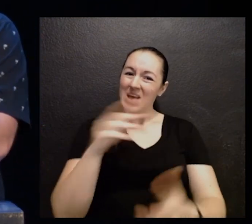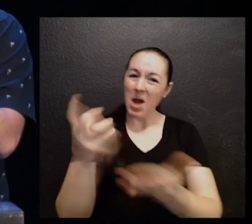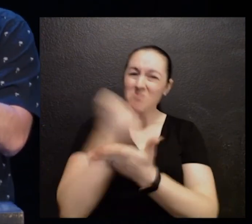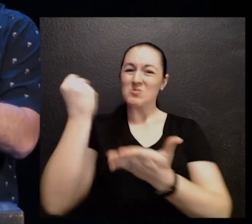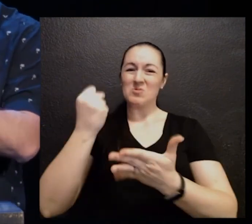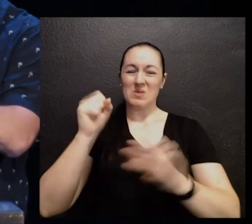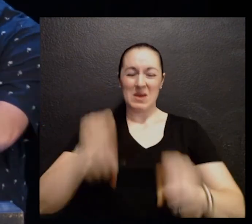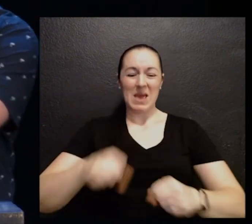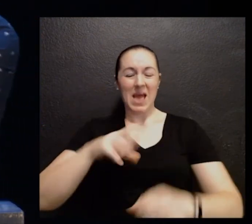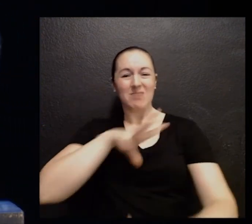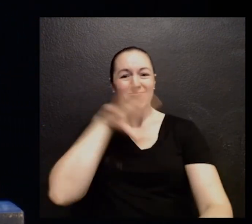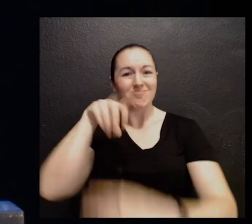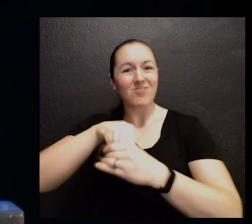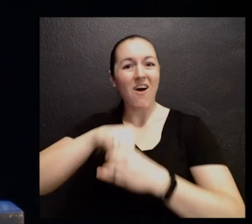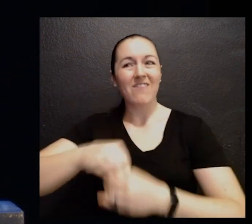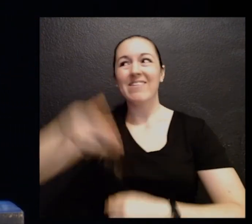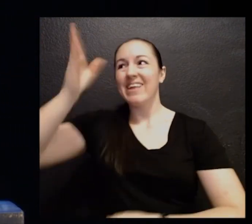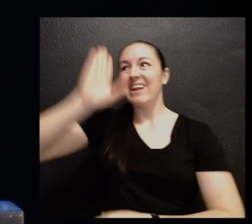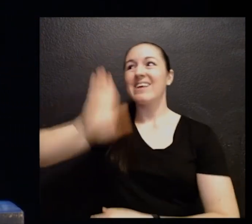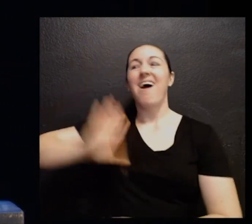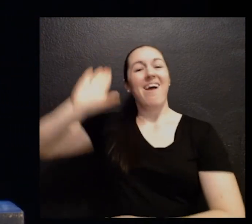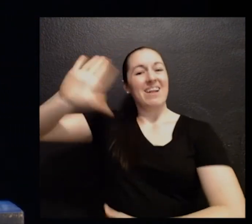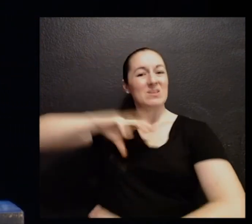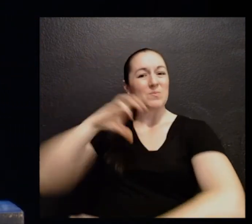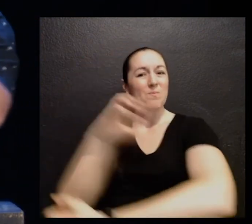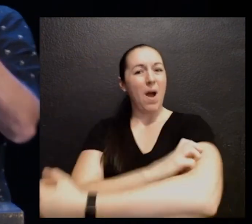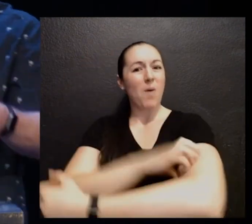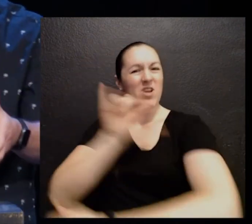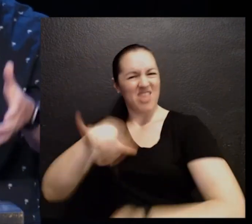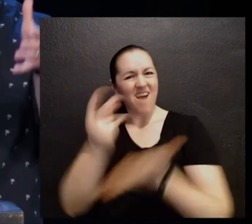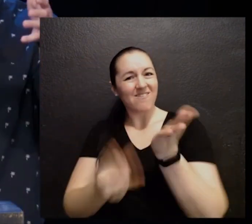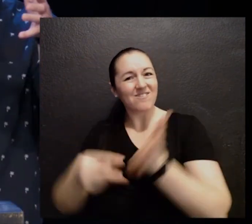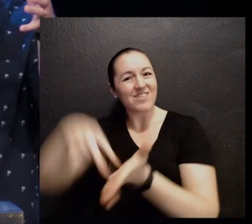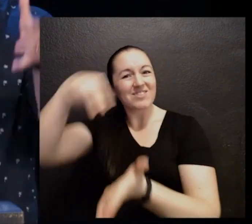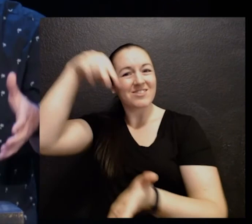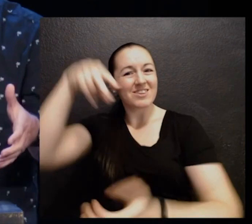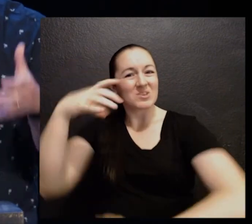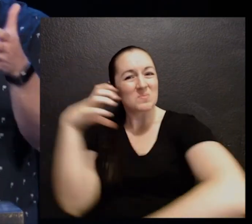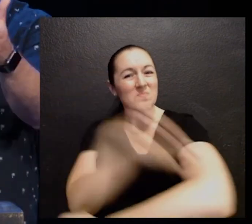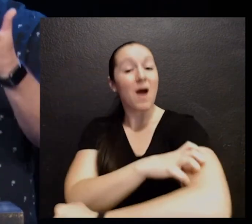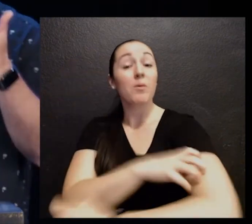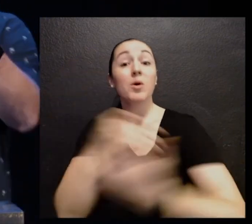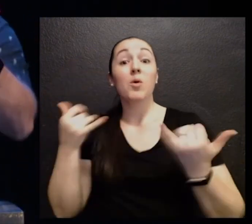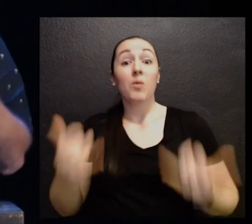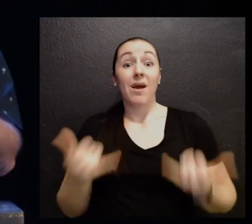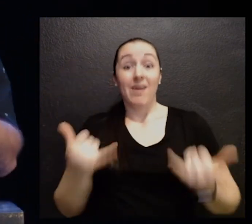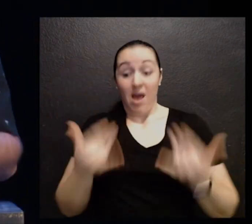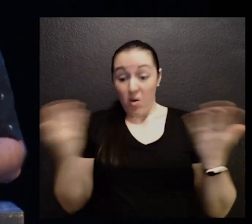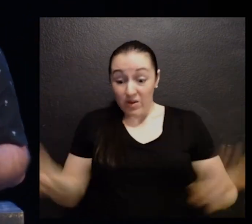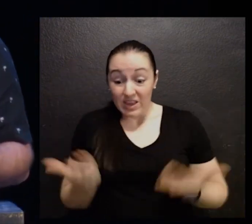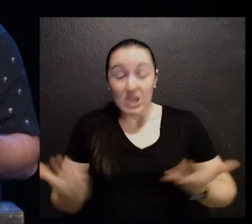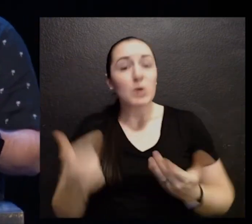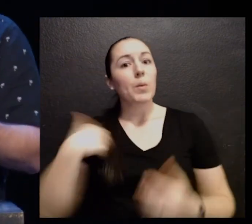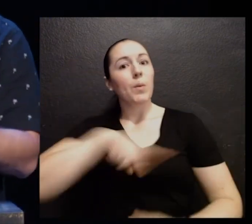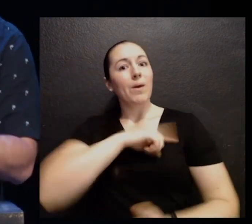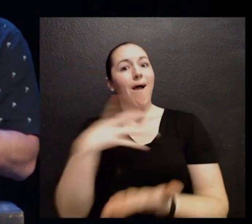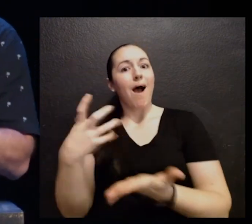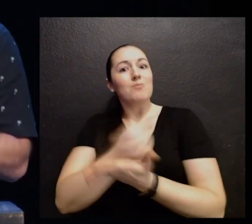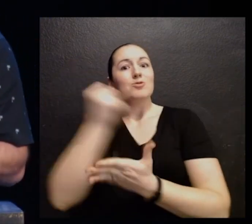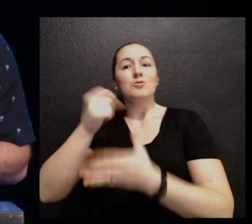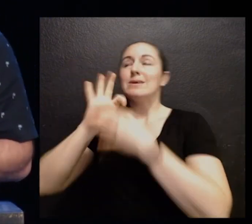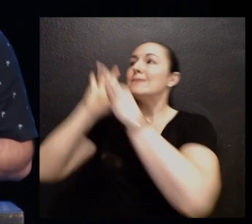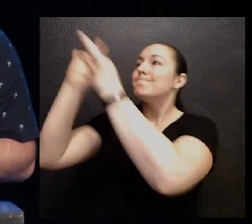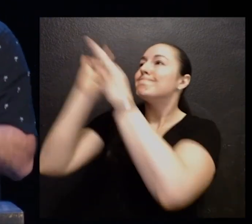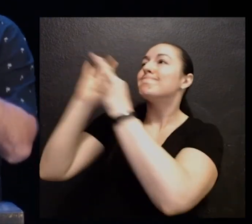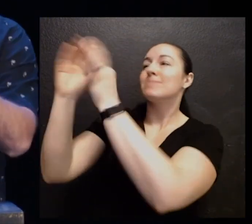resurrection power. And not just after this life and in the next life, but right here, right now. We have the opportunity in Jesus to live